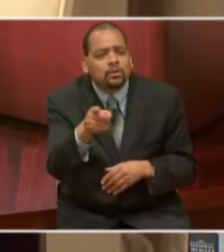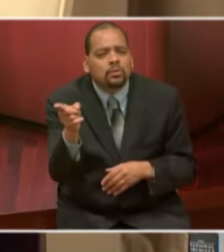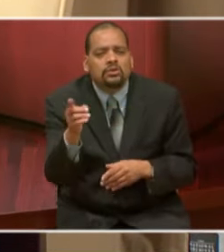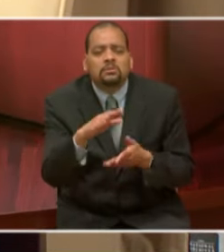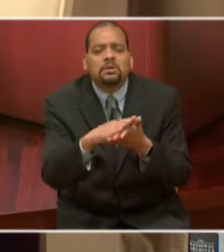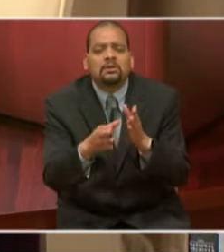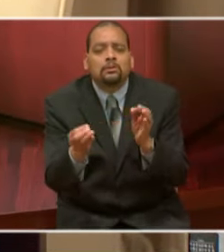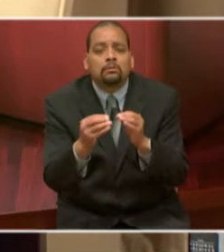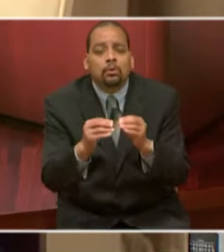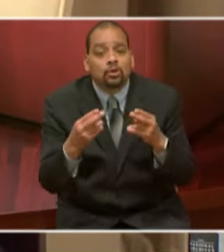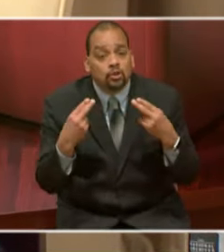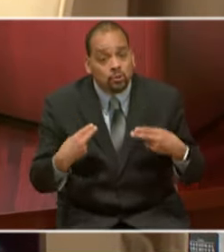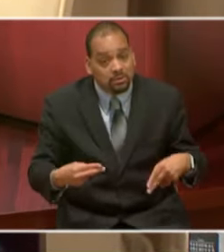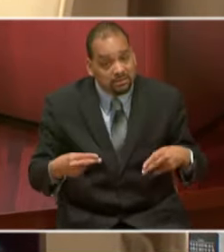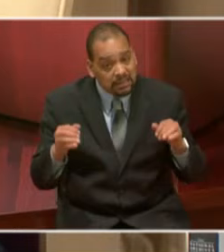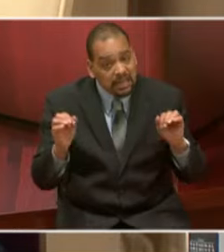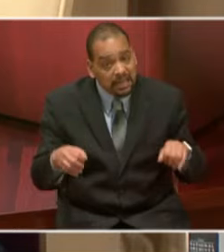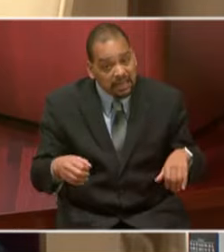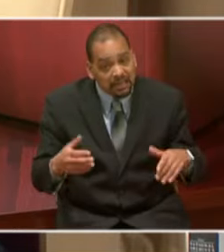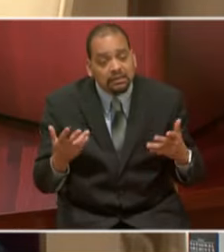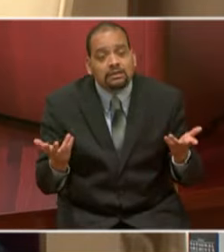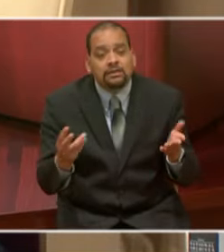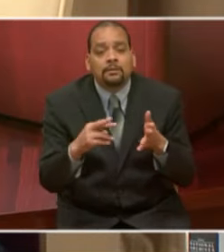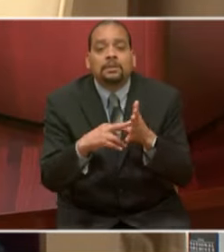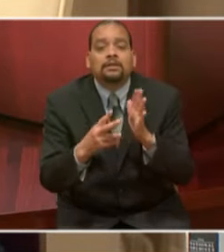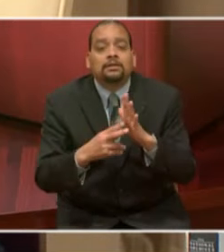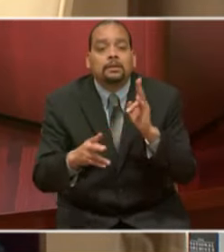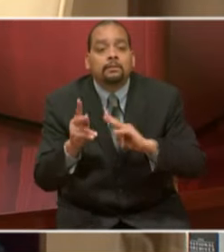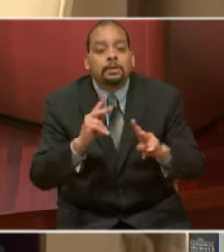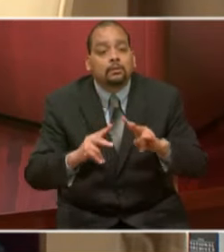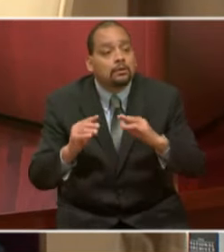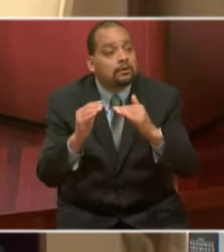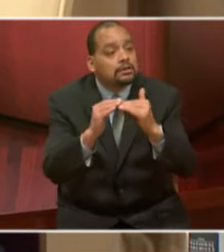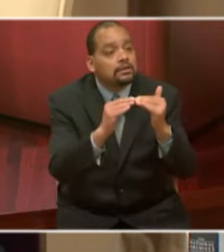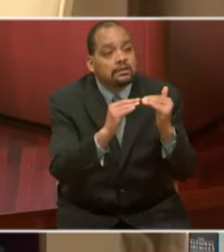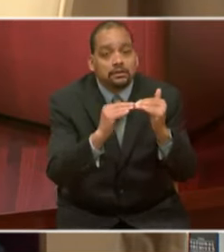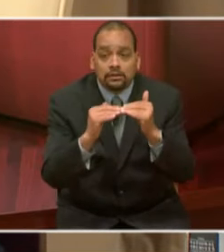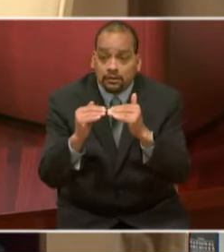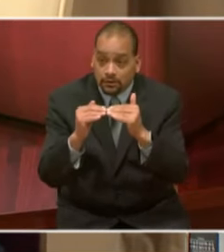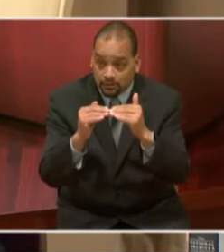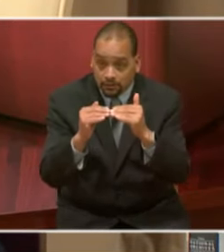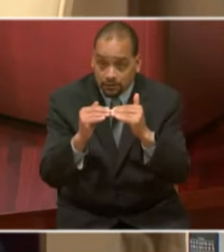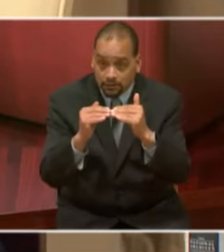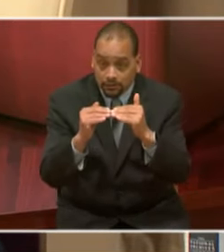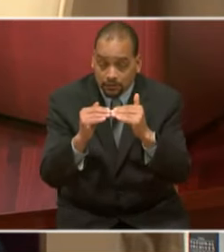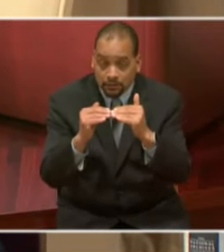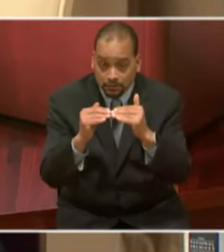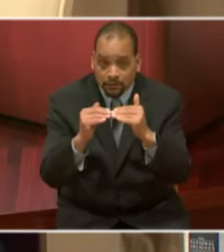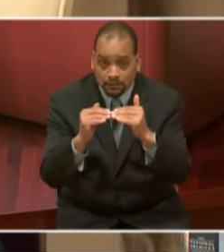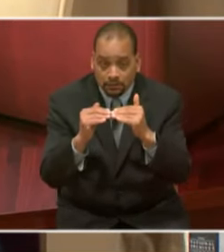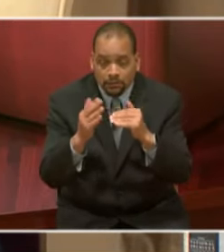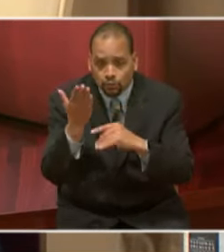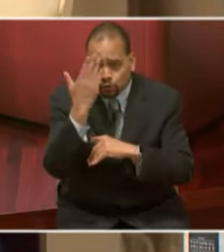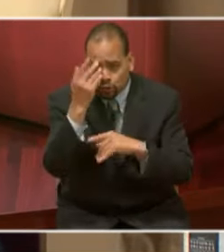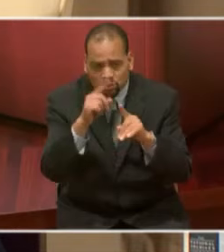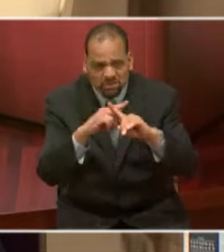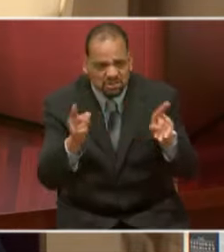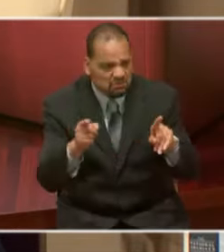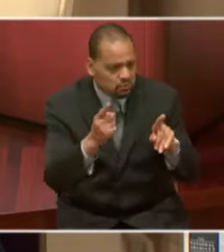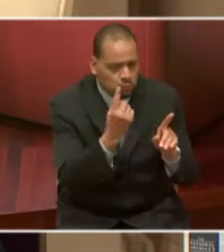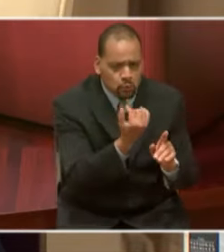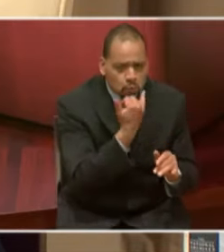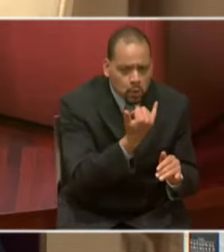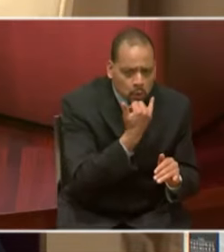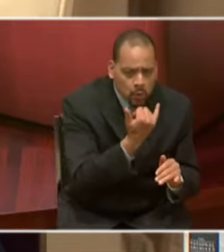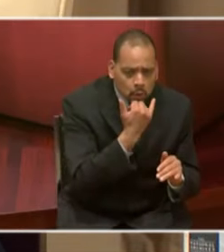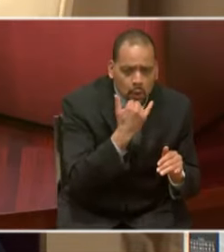influenced by what we were doing. And I remember back in Nashville as a student, some of the African students